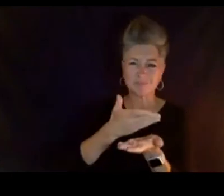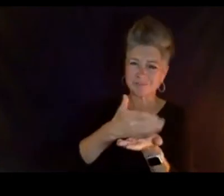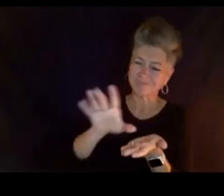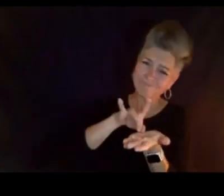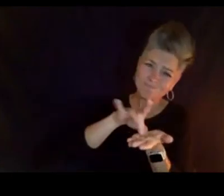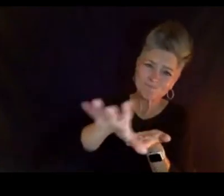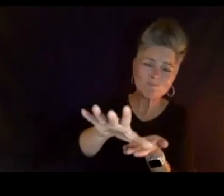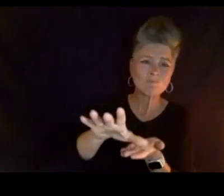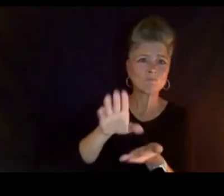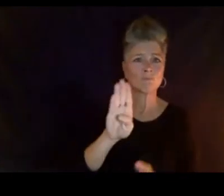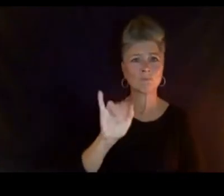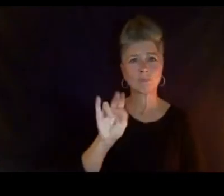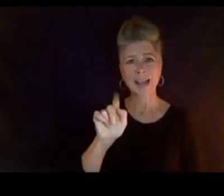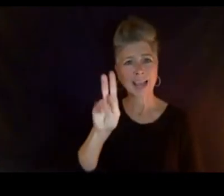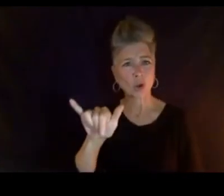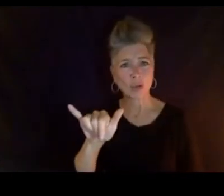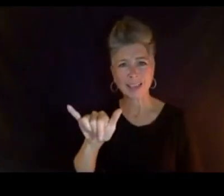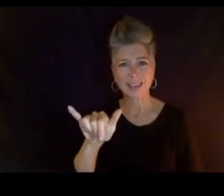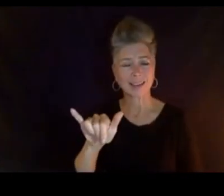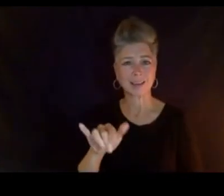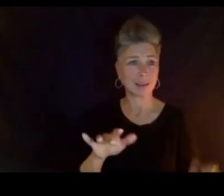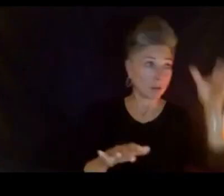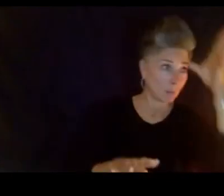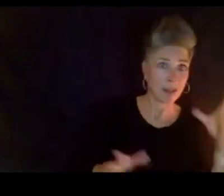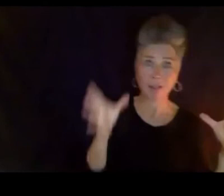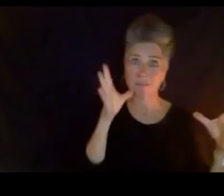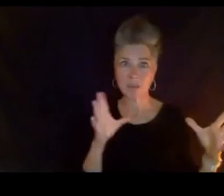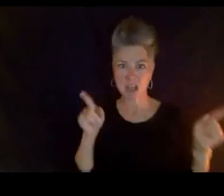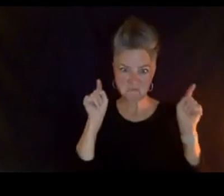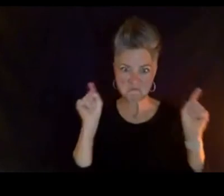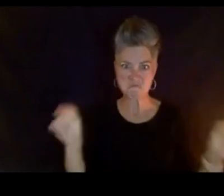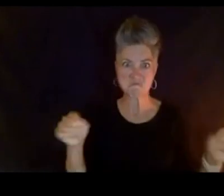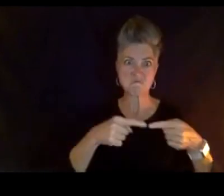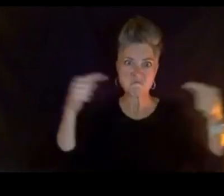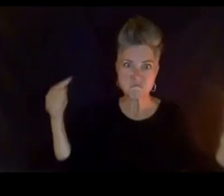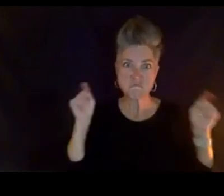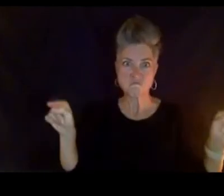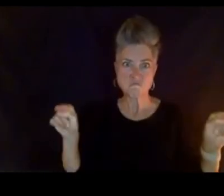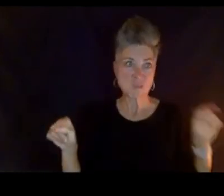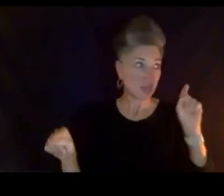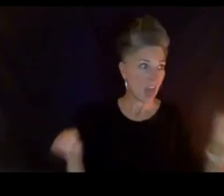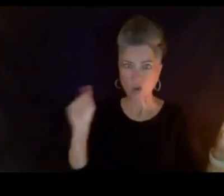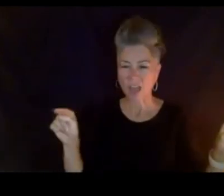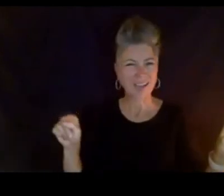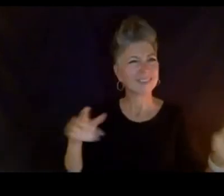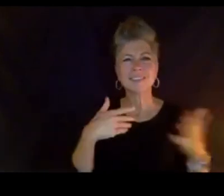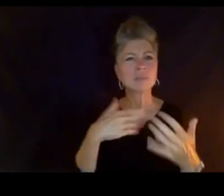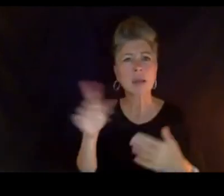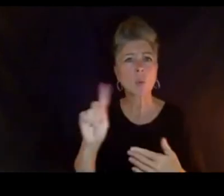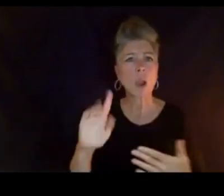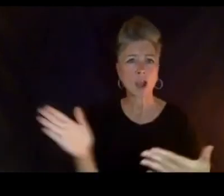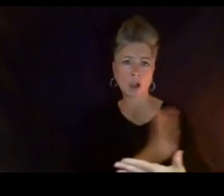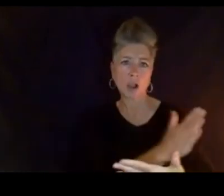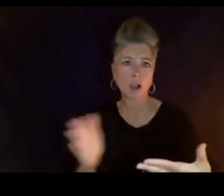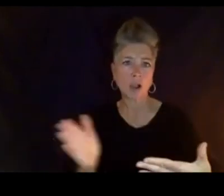you fall on the spectrum of gender, like that is valid and that's your experience, and like no one has the right to try to put you in a box. Like it's,